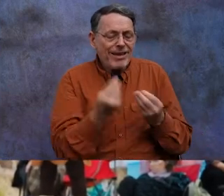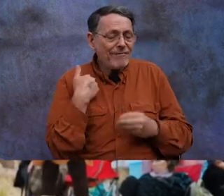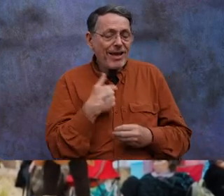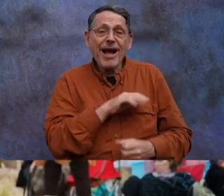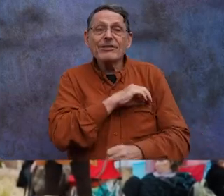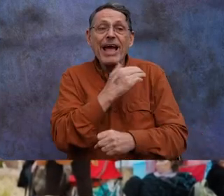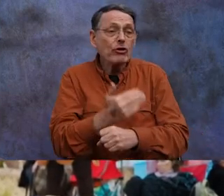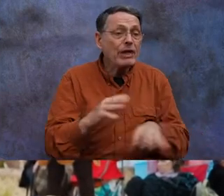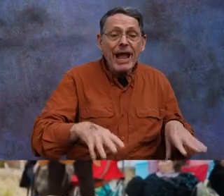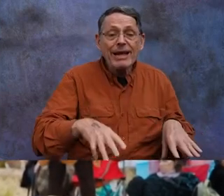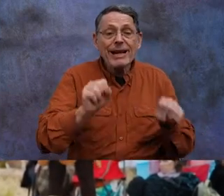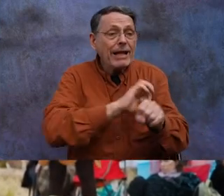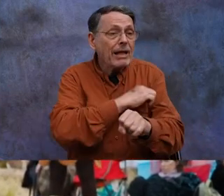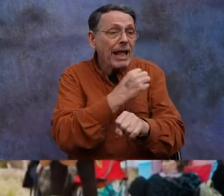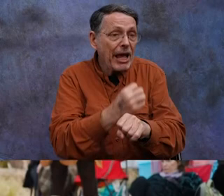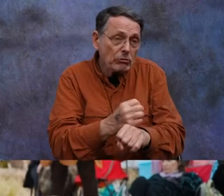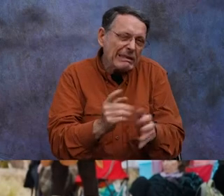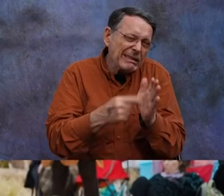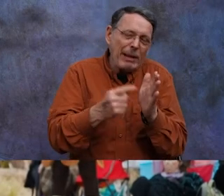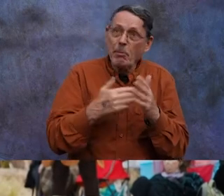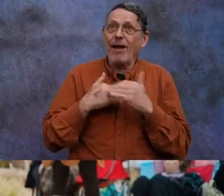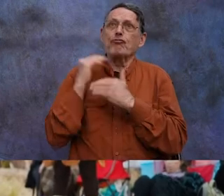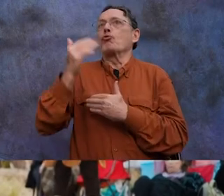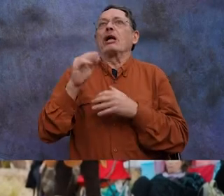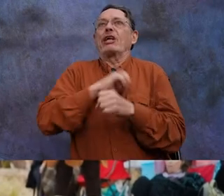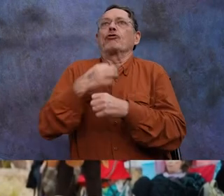energy when there's just a little bit too much inside of us.